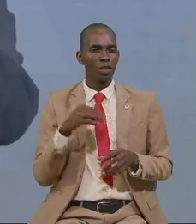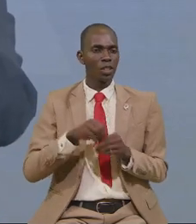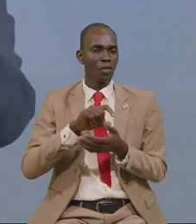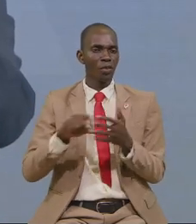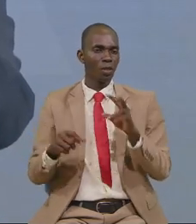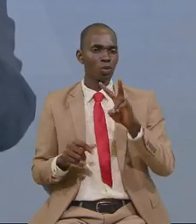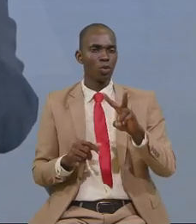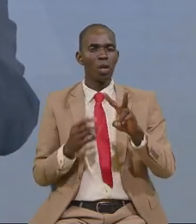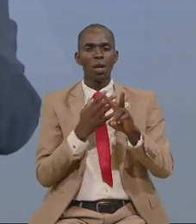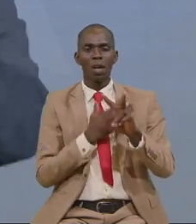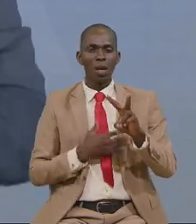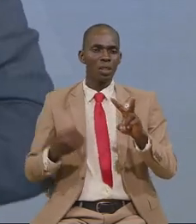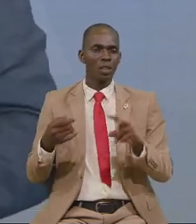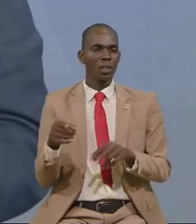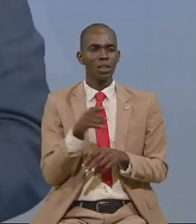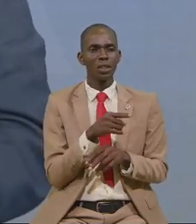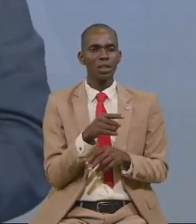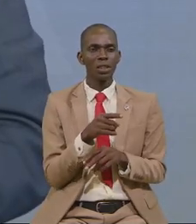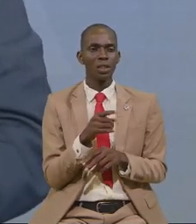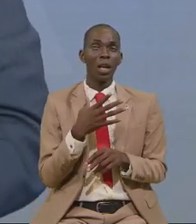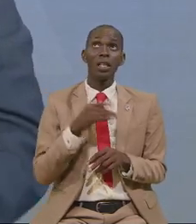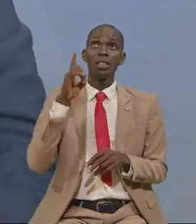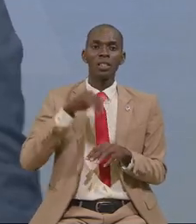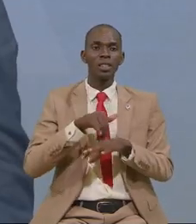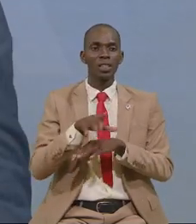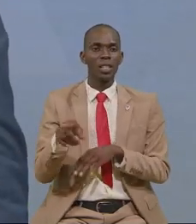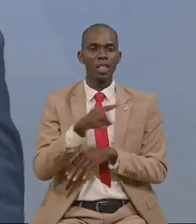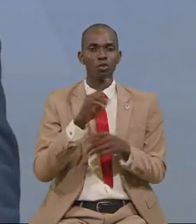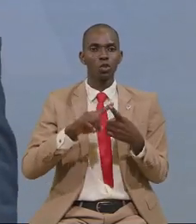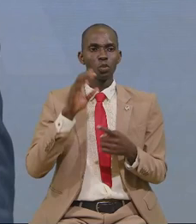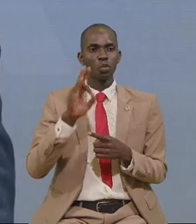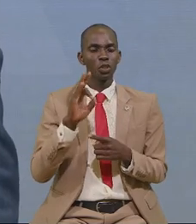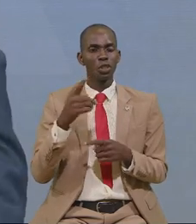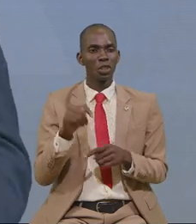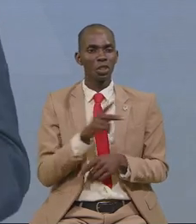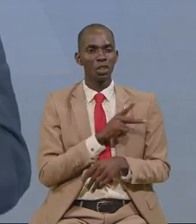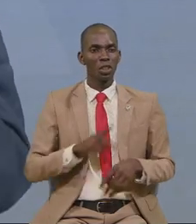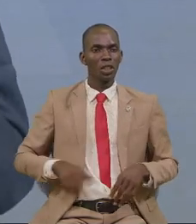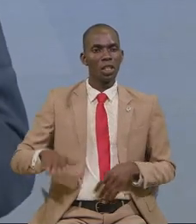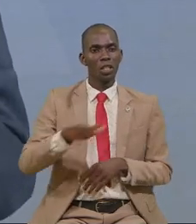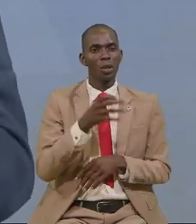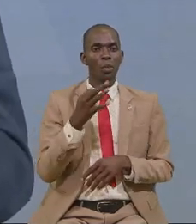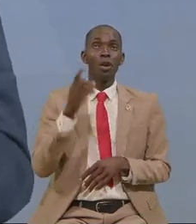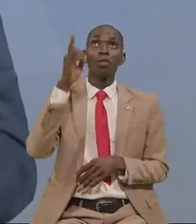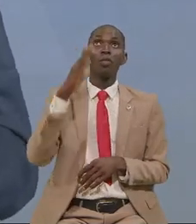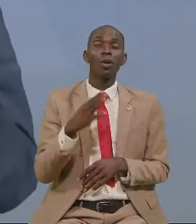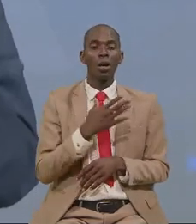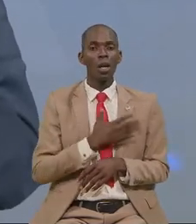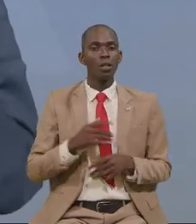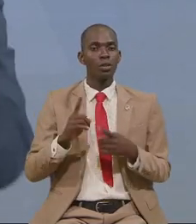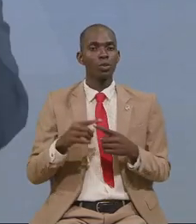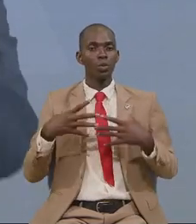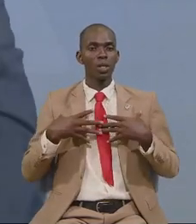he sent them to preach the kingdom of God and to heal